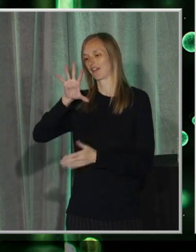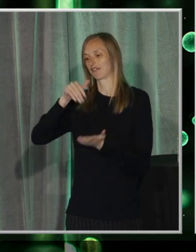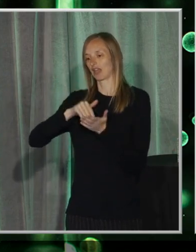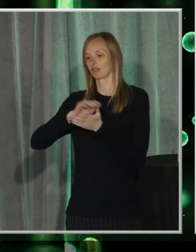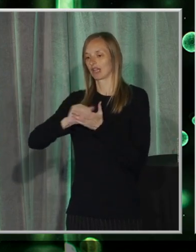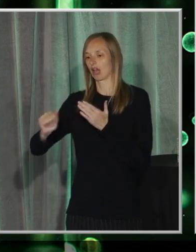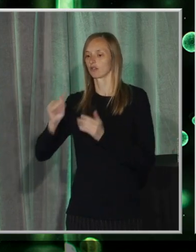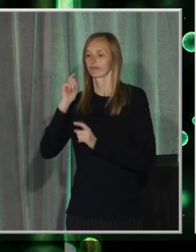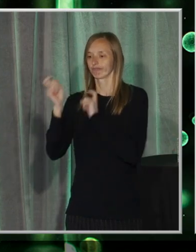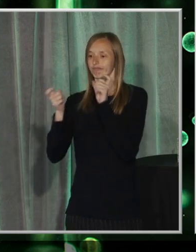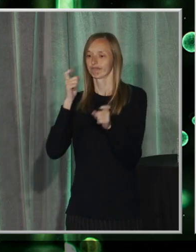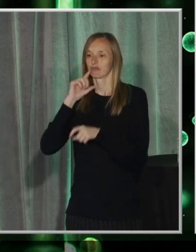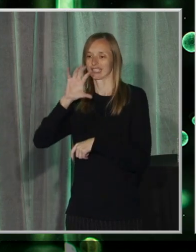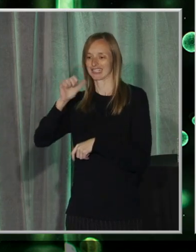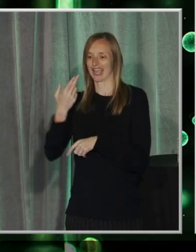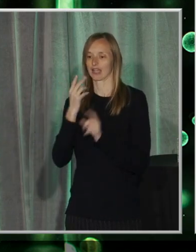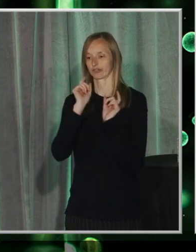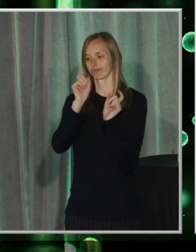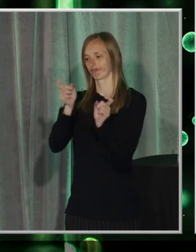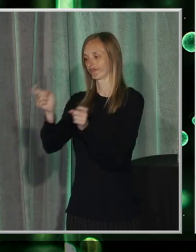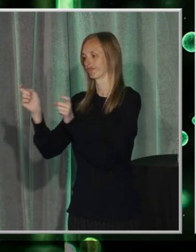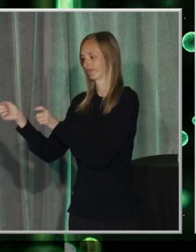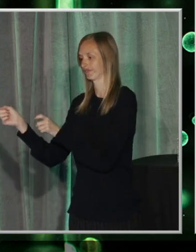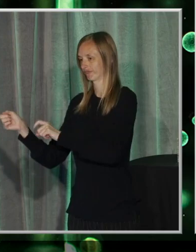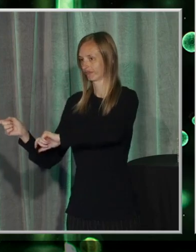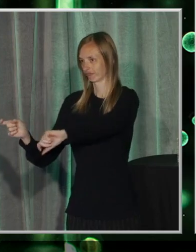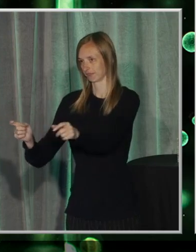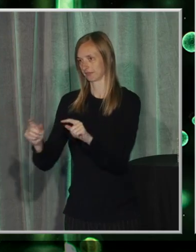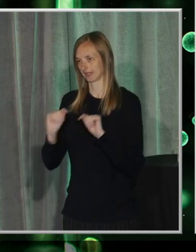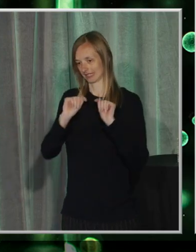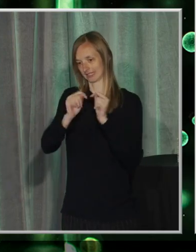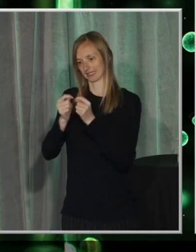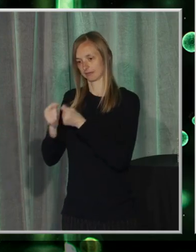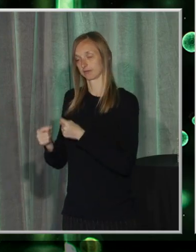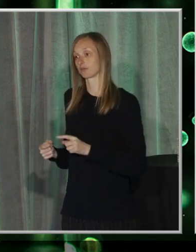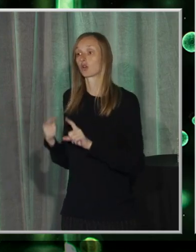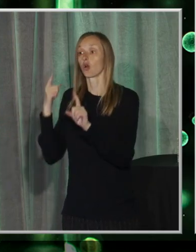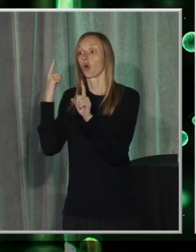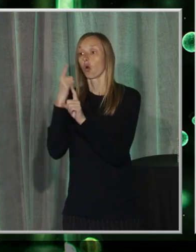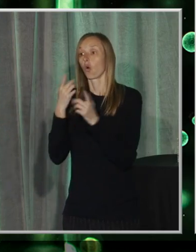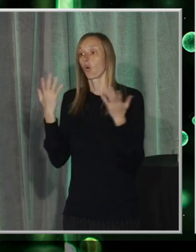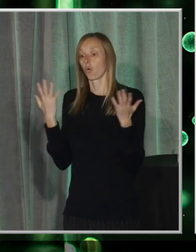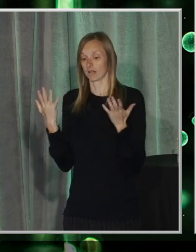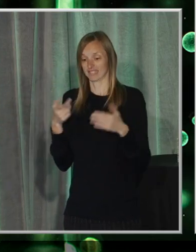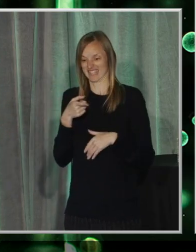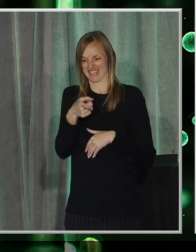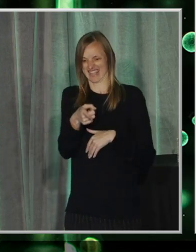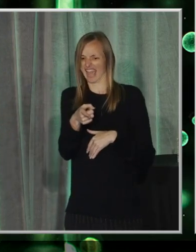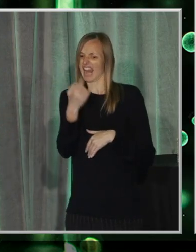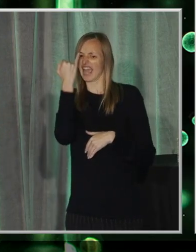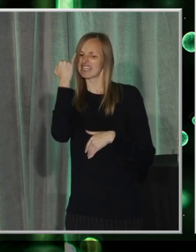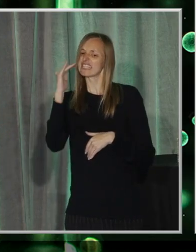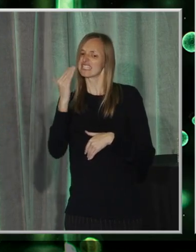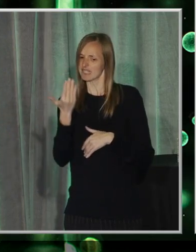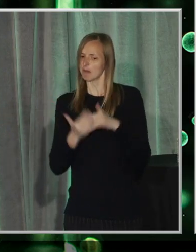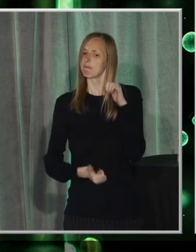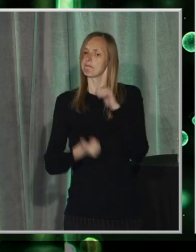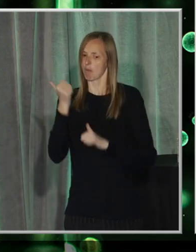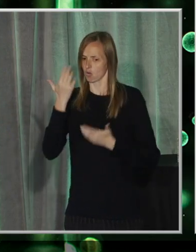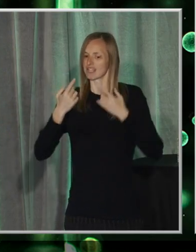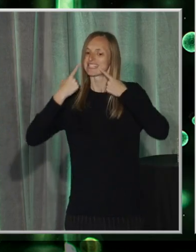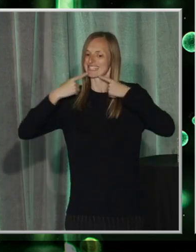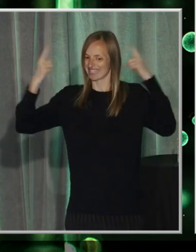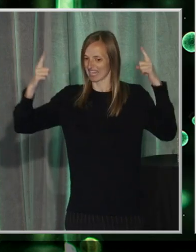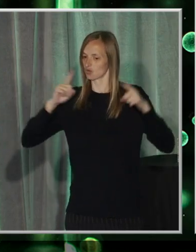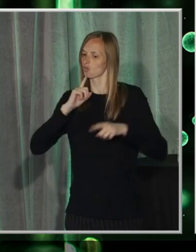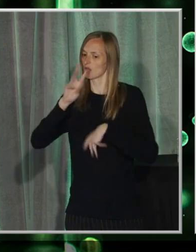$65,000 in total cash prizes to these teams. With the idea inspiring the greatest hope for real-world success,